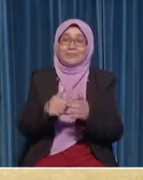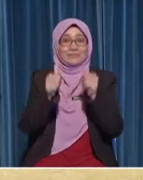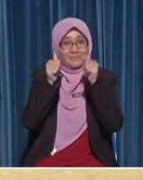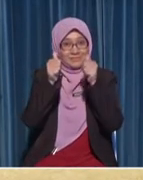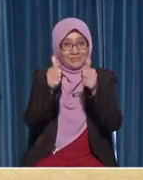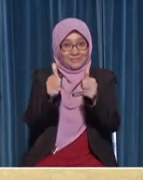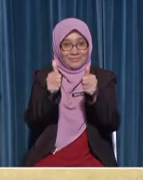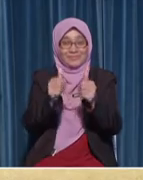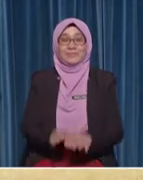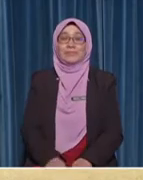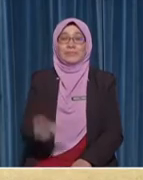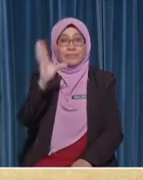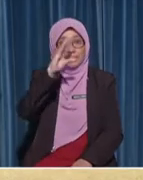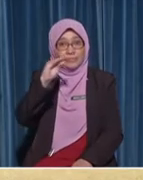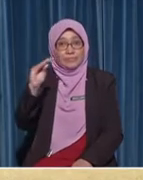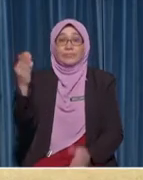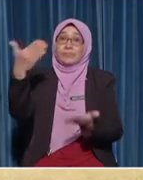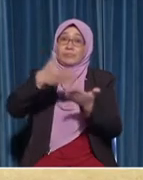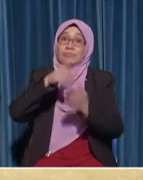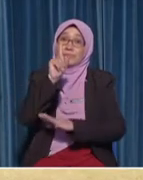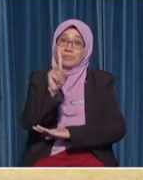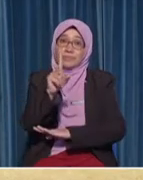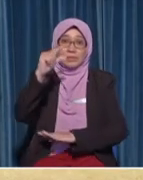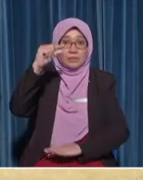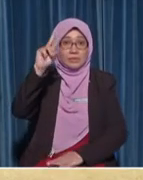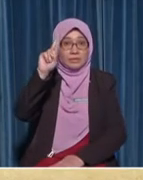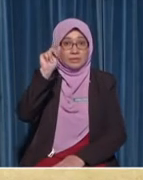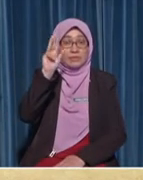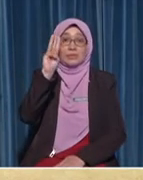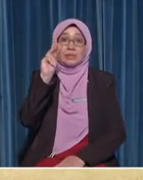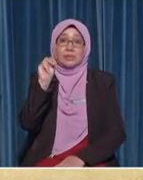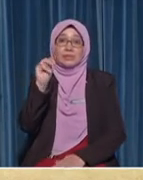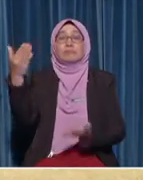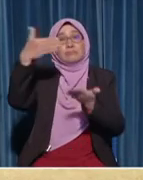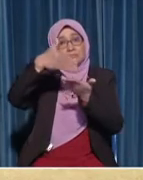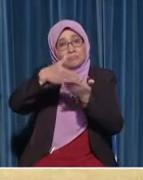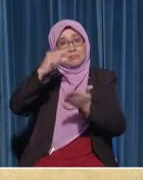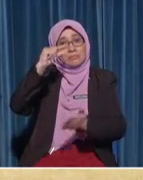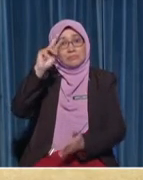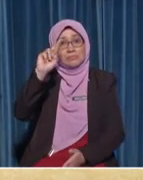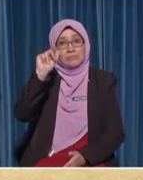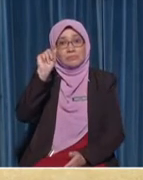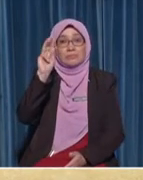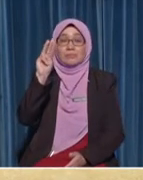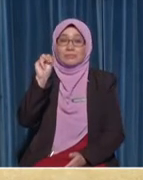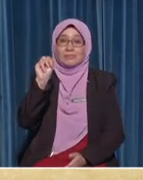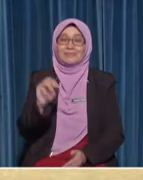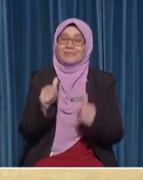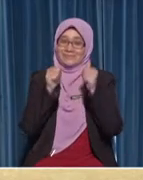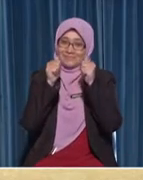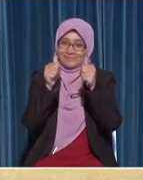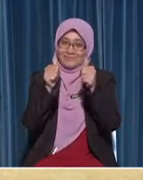good. And the other unit, gram. Again, gram.